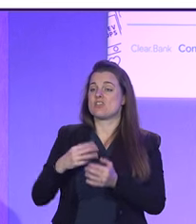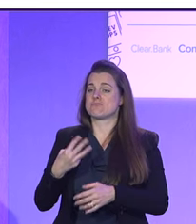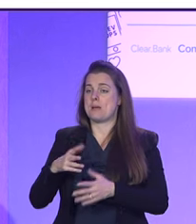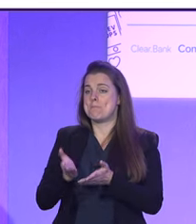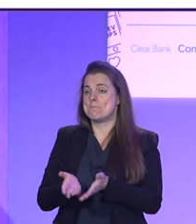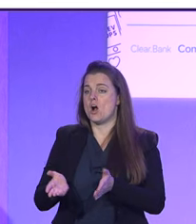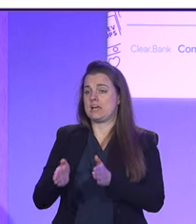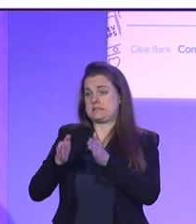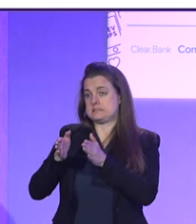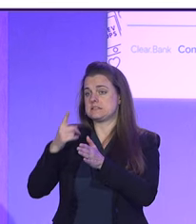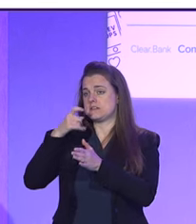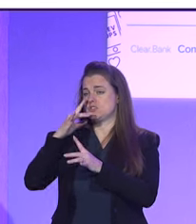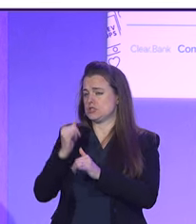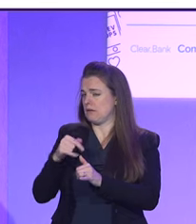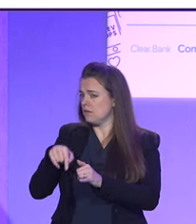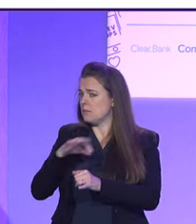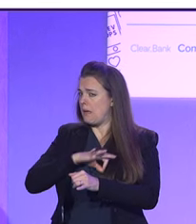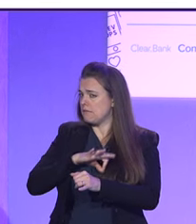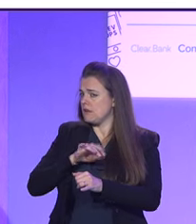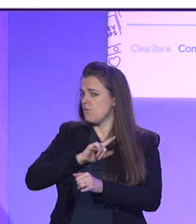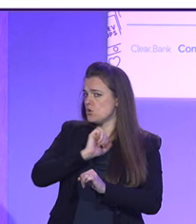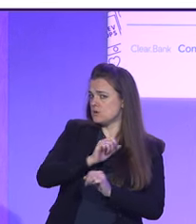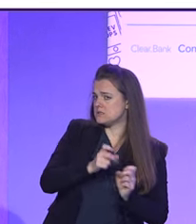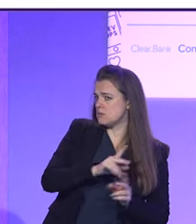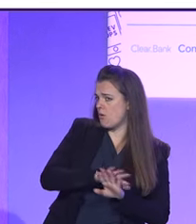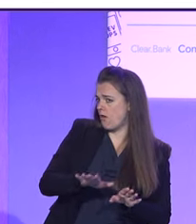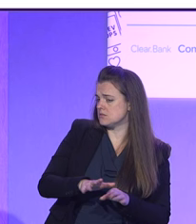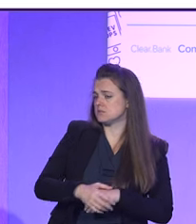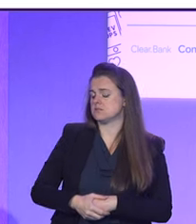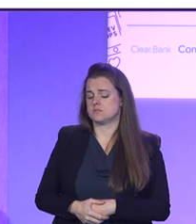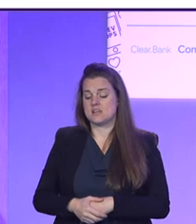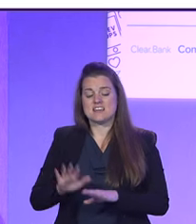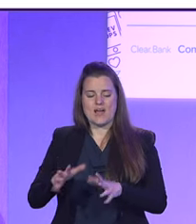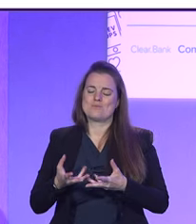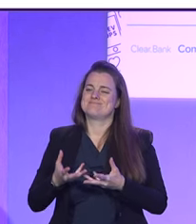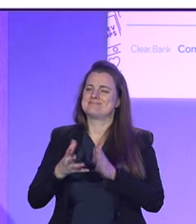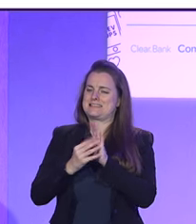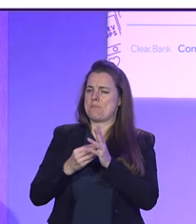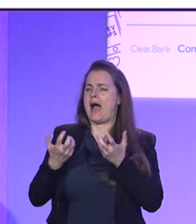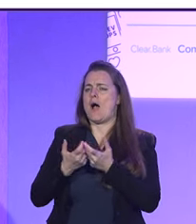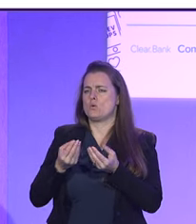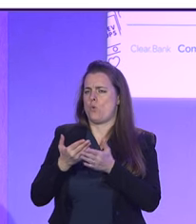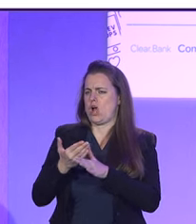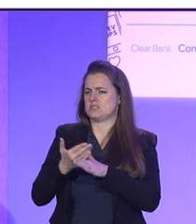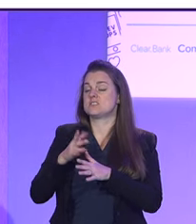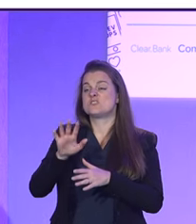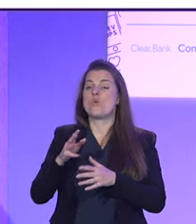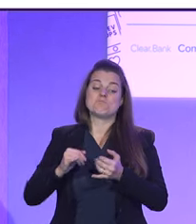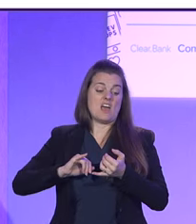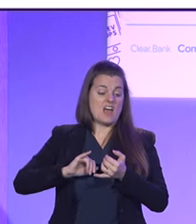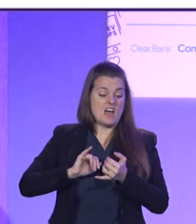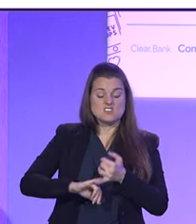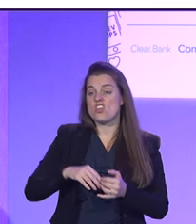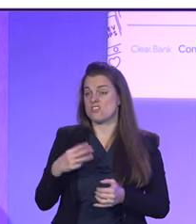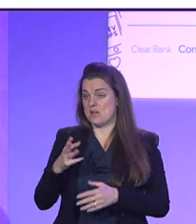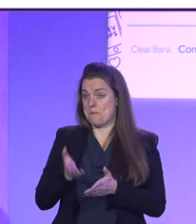CDN or not. Here I'm going to give you an example of how this works in reality. So let's say your S3 bucket, your